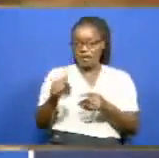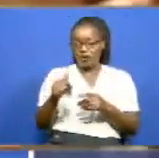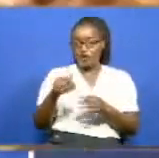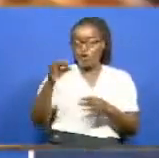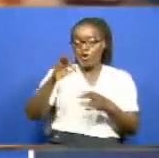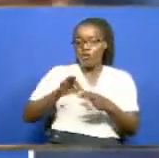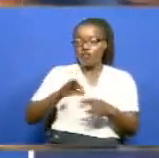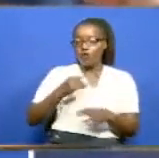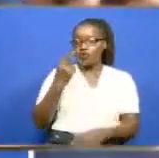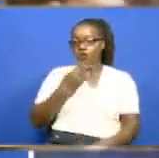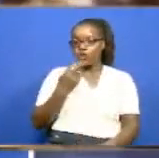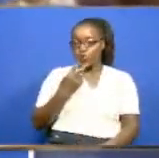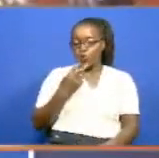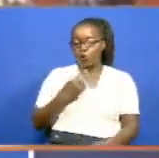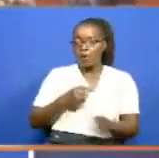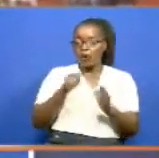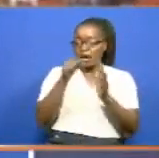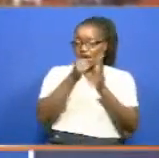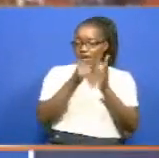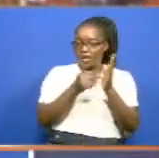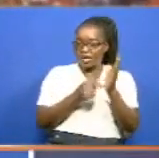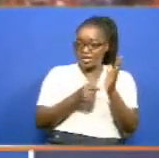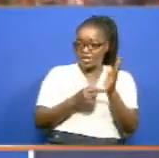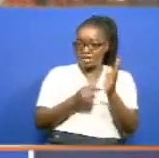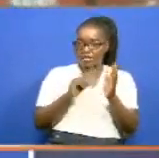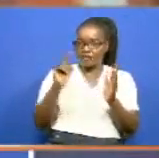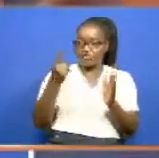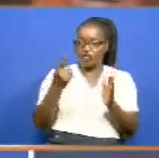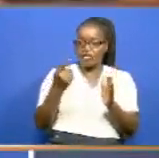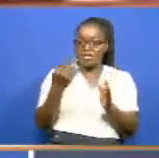for. But analysts say the debate, the first